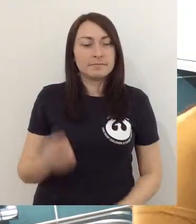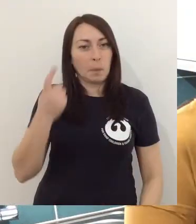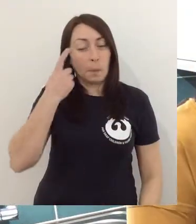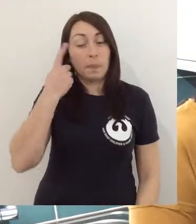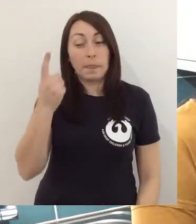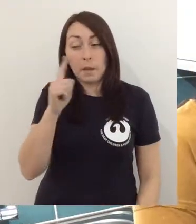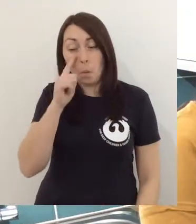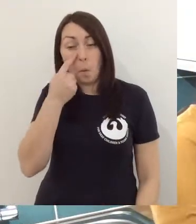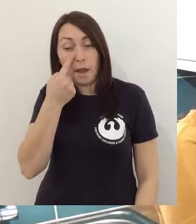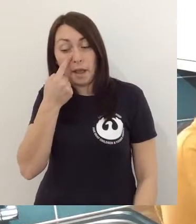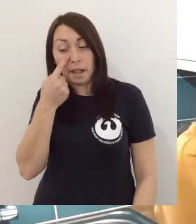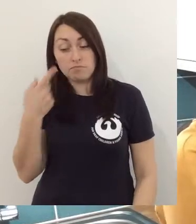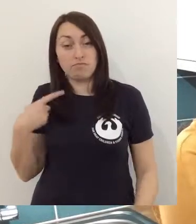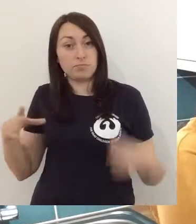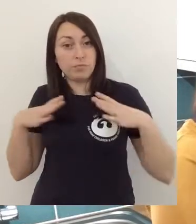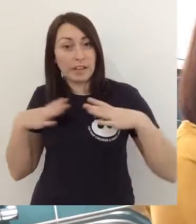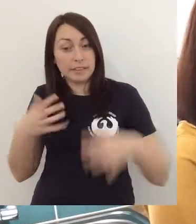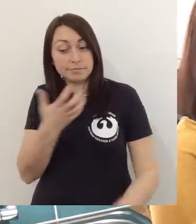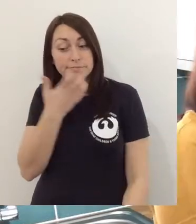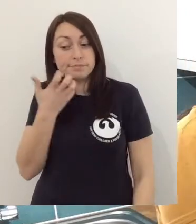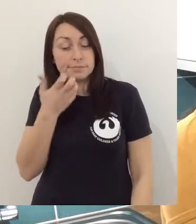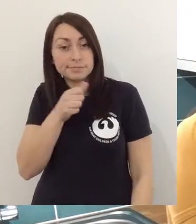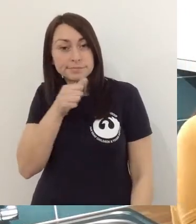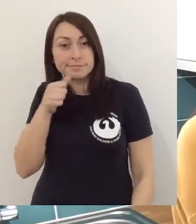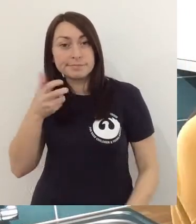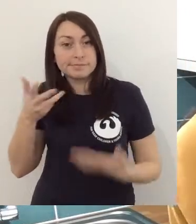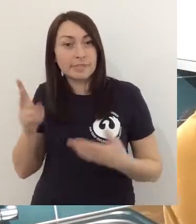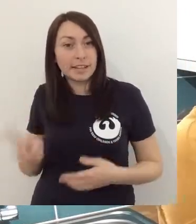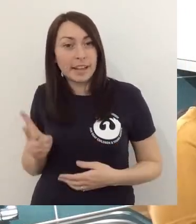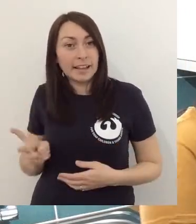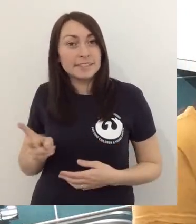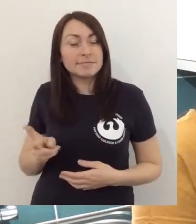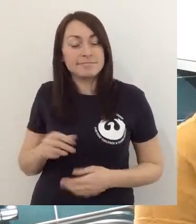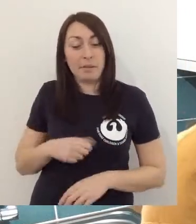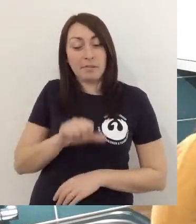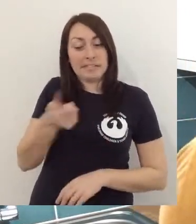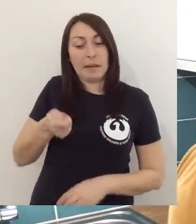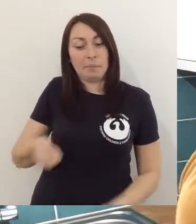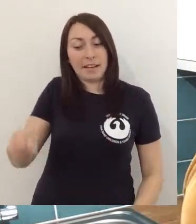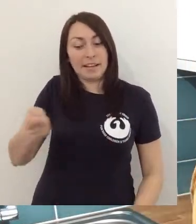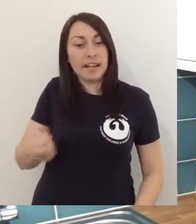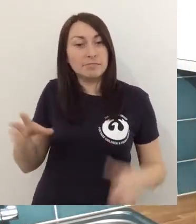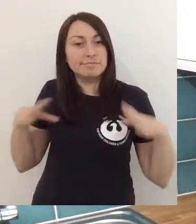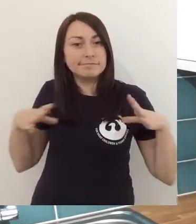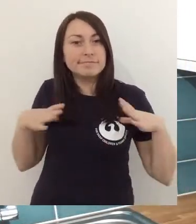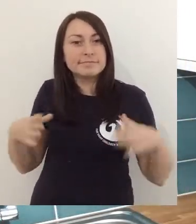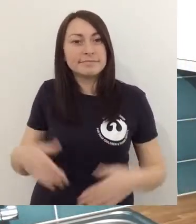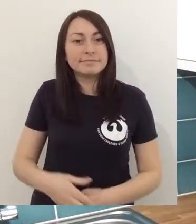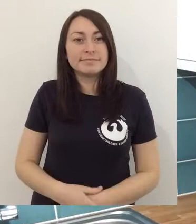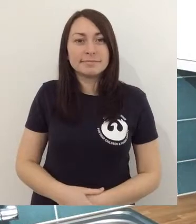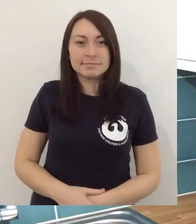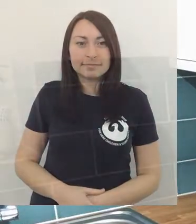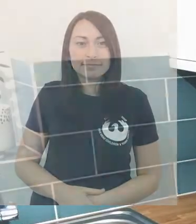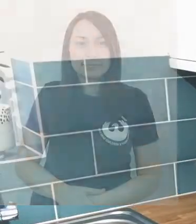I would say that our oil, while we've been doing that, it's been heating up nicely again. We're ready for our next one.